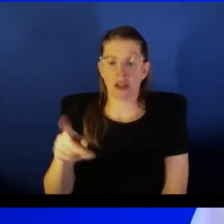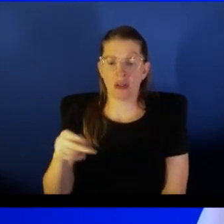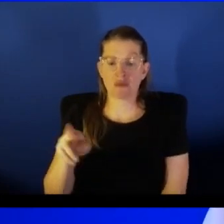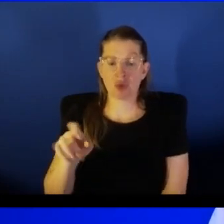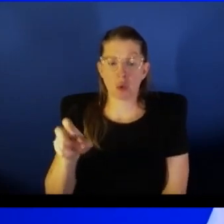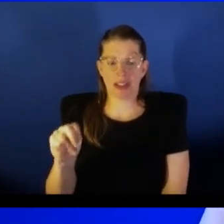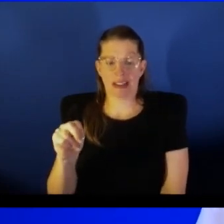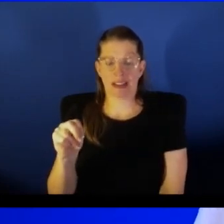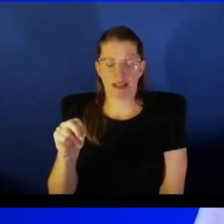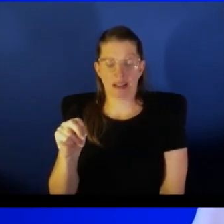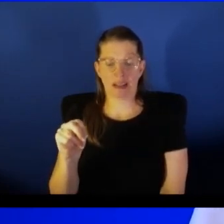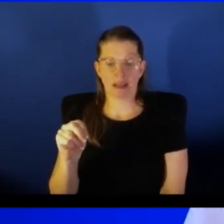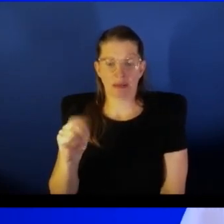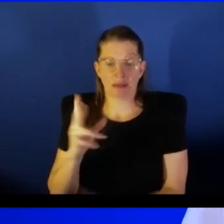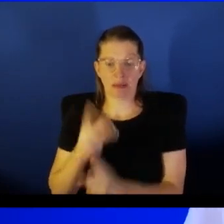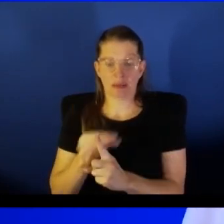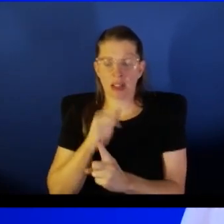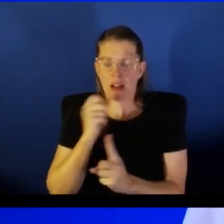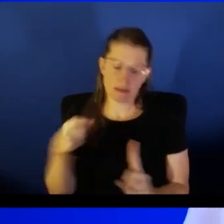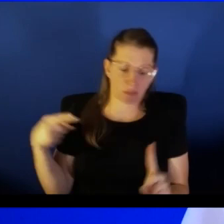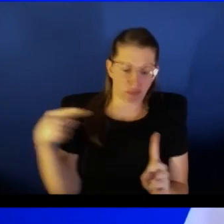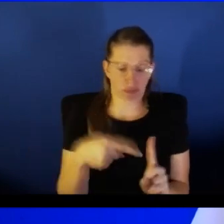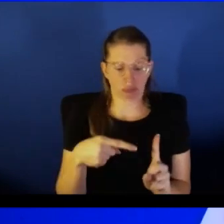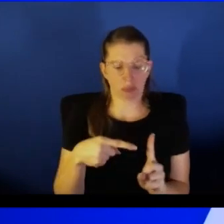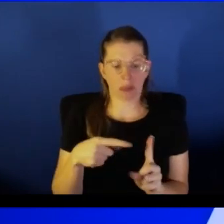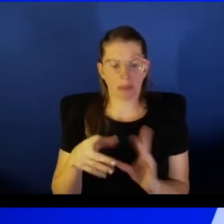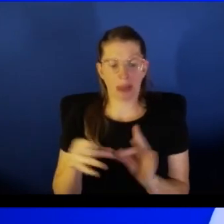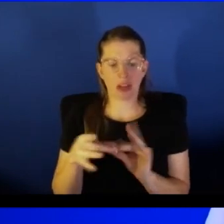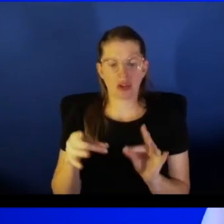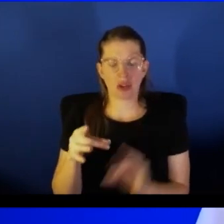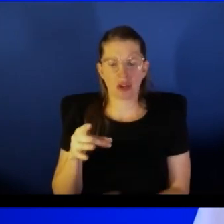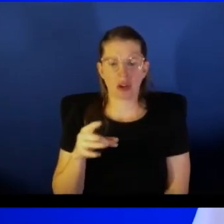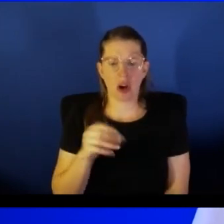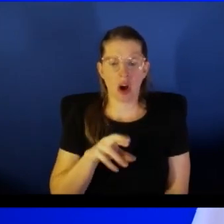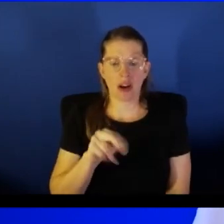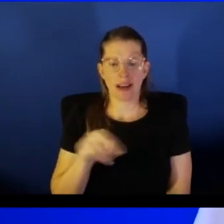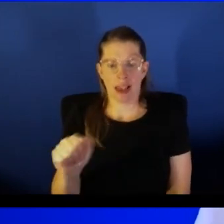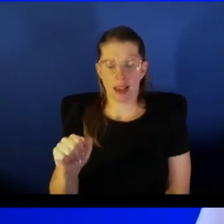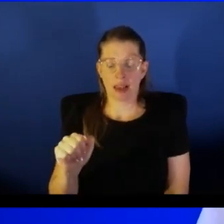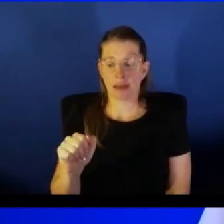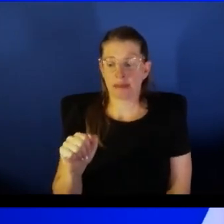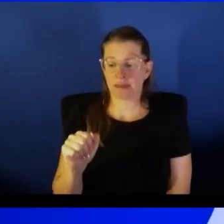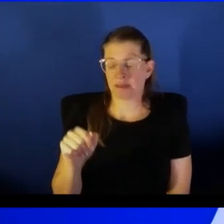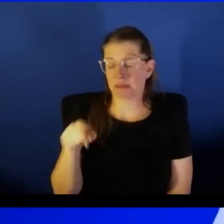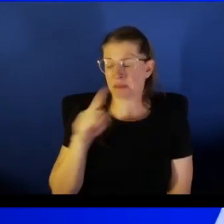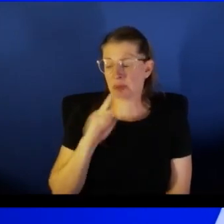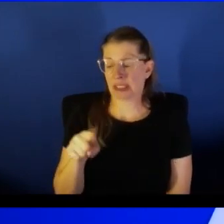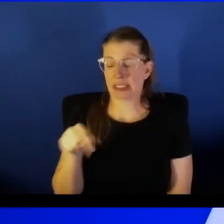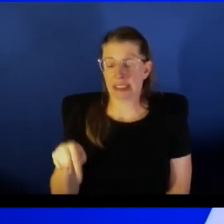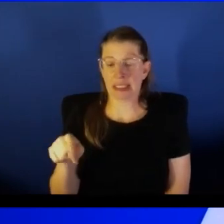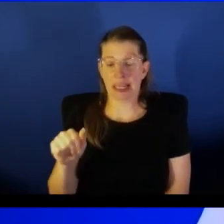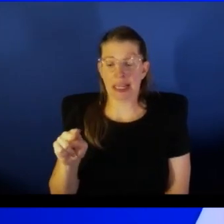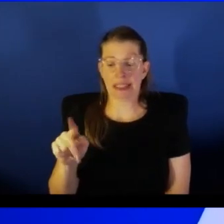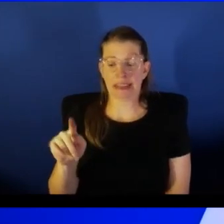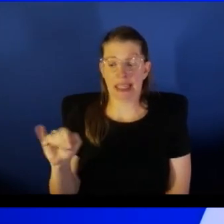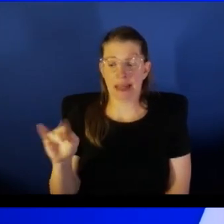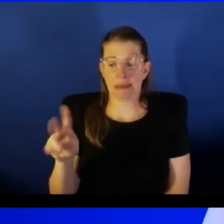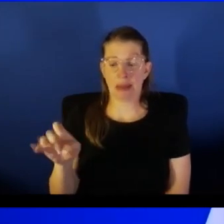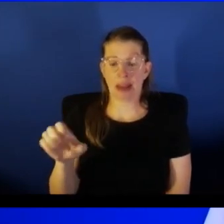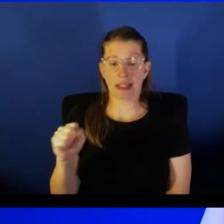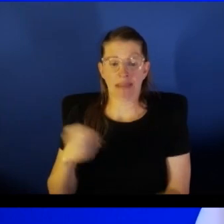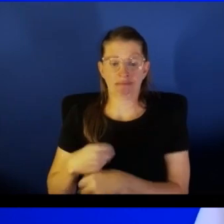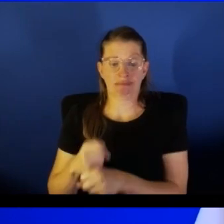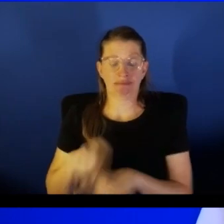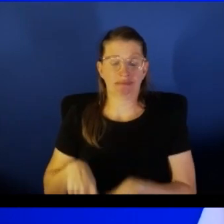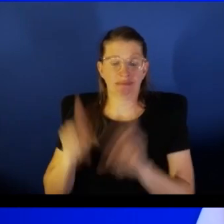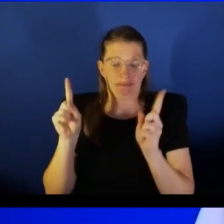just aimed at messenger RNA as the other one was. So the mechanism that the antibodies are made are different, and they're a little